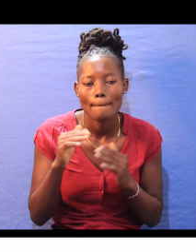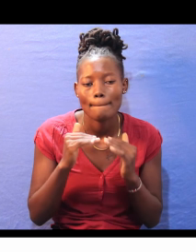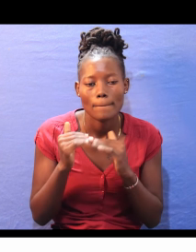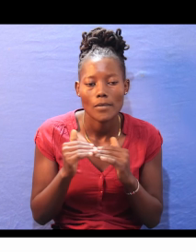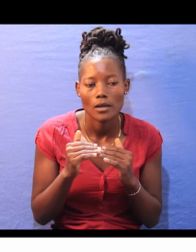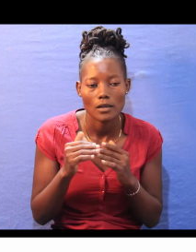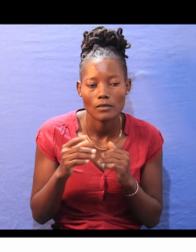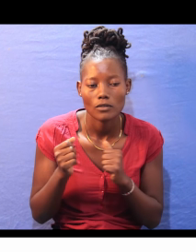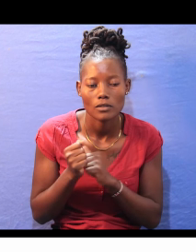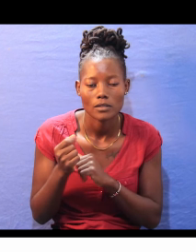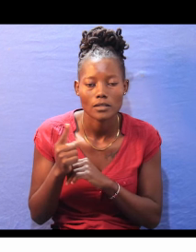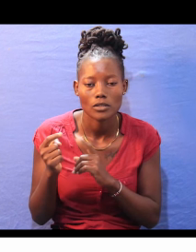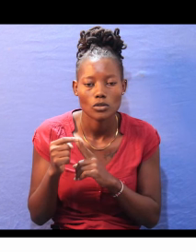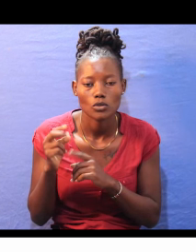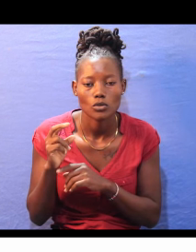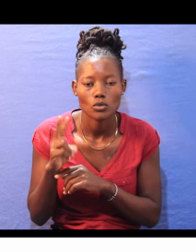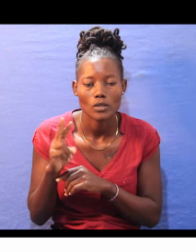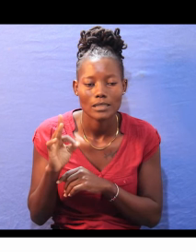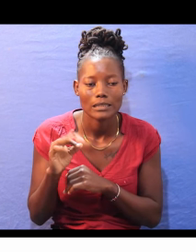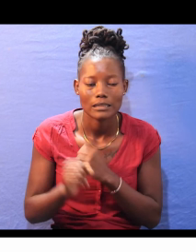they are 16 to 23 years of age.